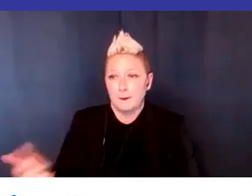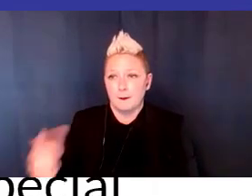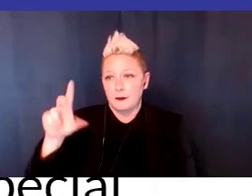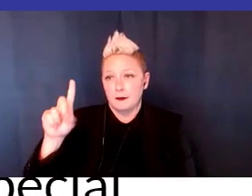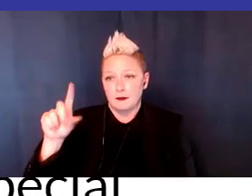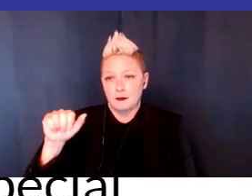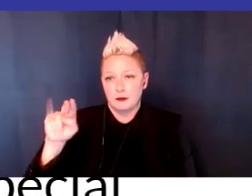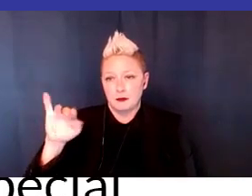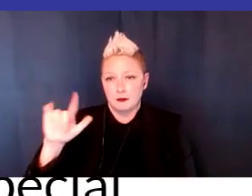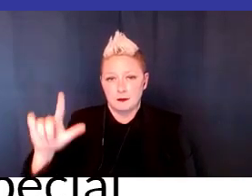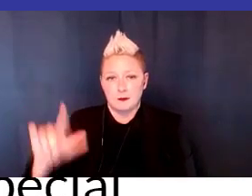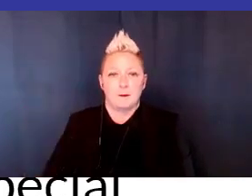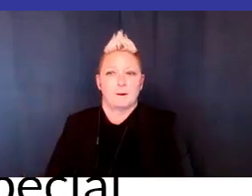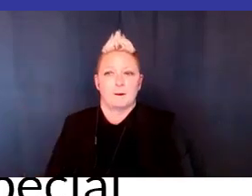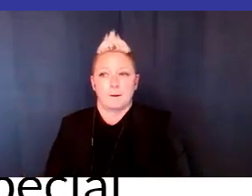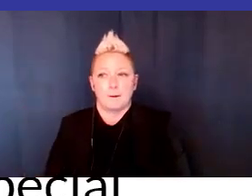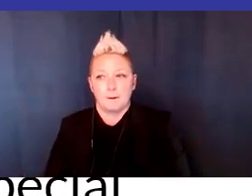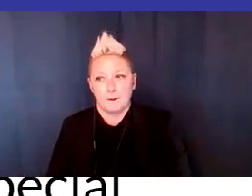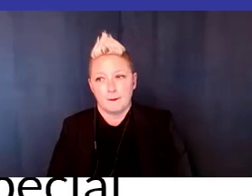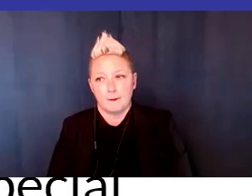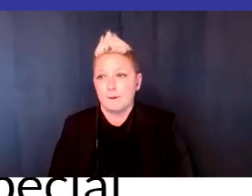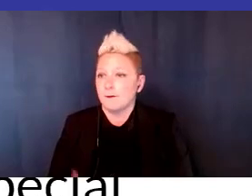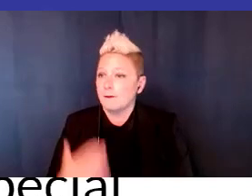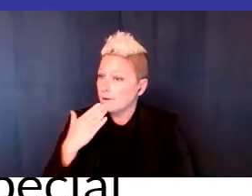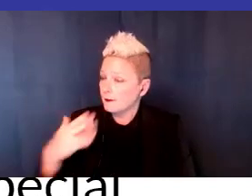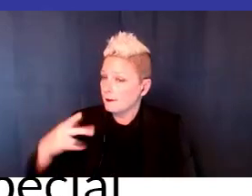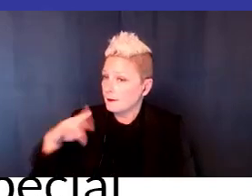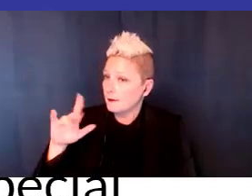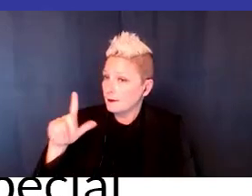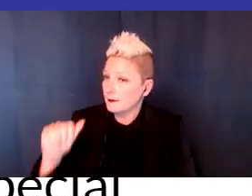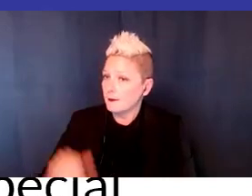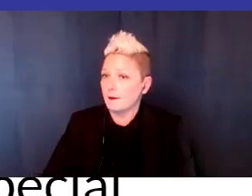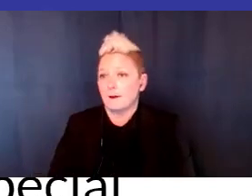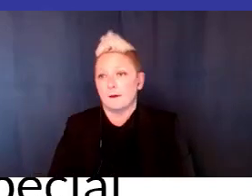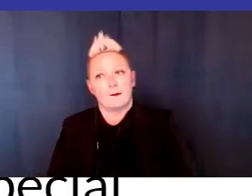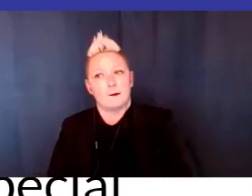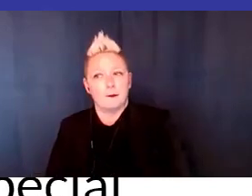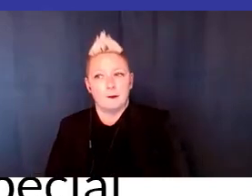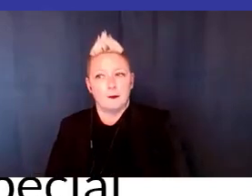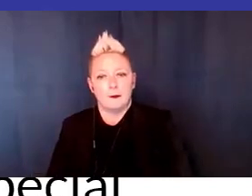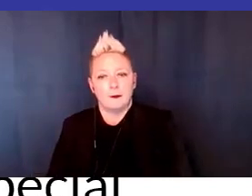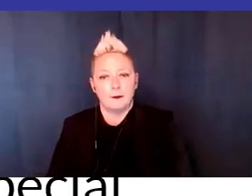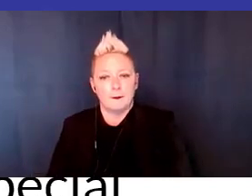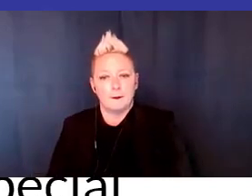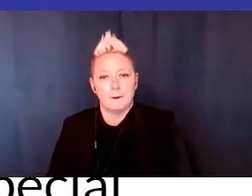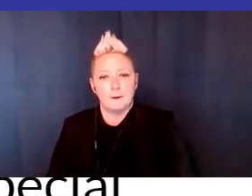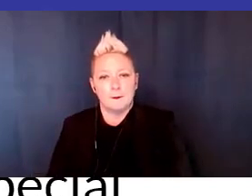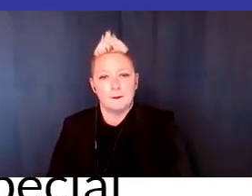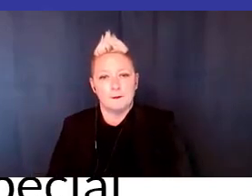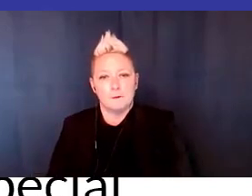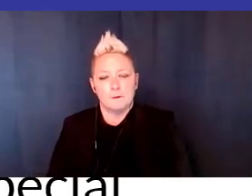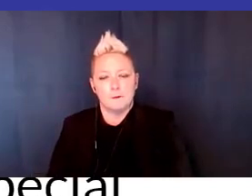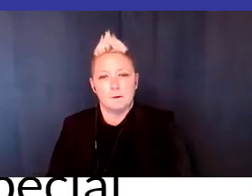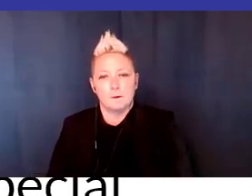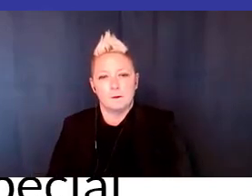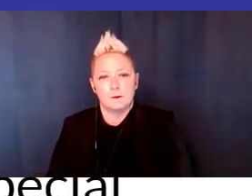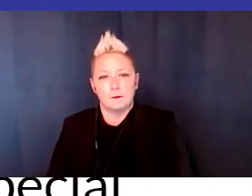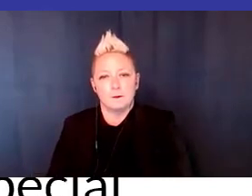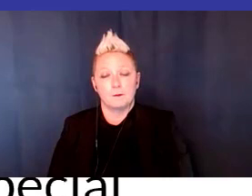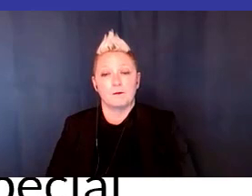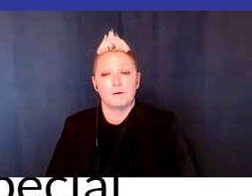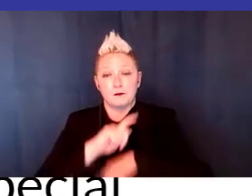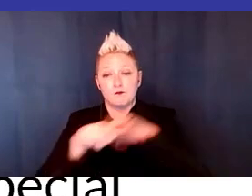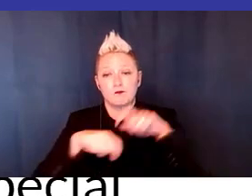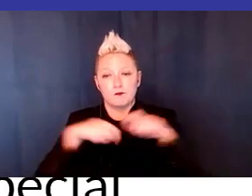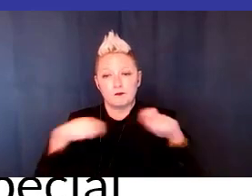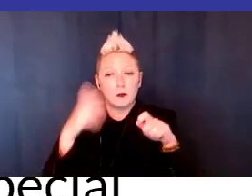Daniel. All right, thank you, Paula. To kind of wrap up why and the